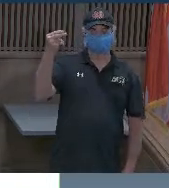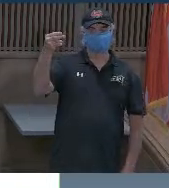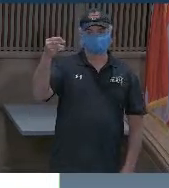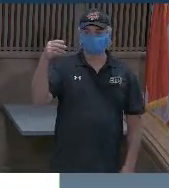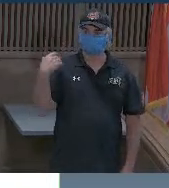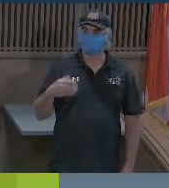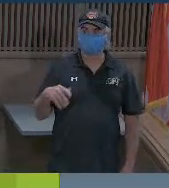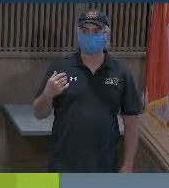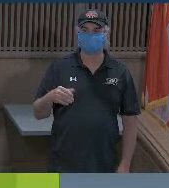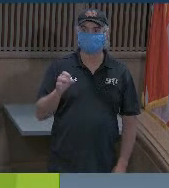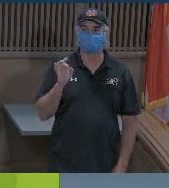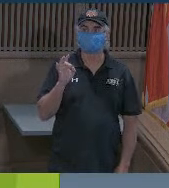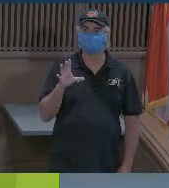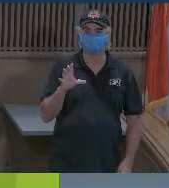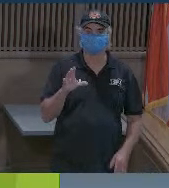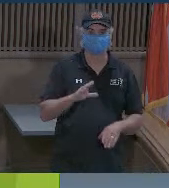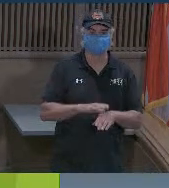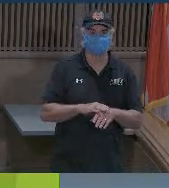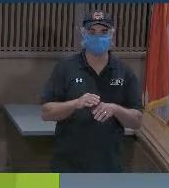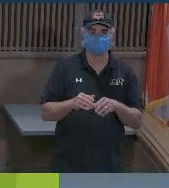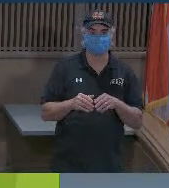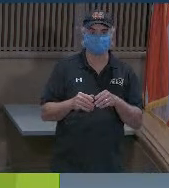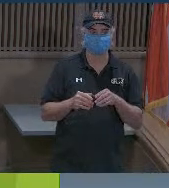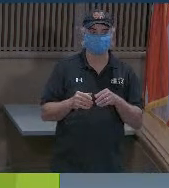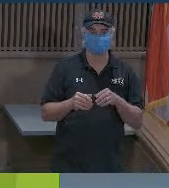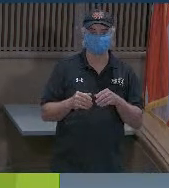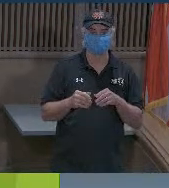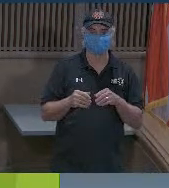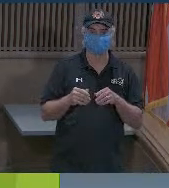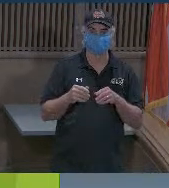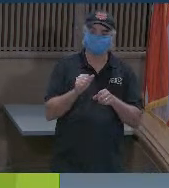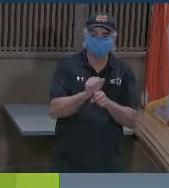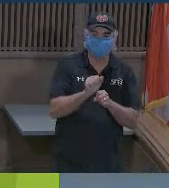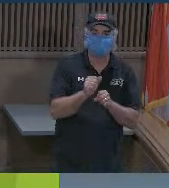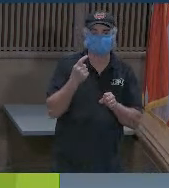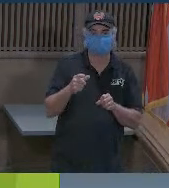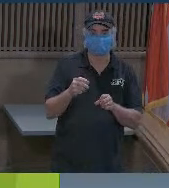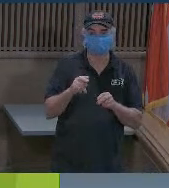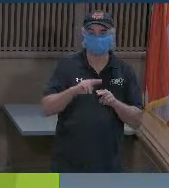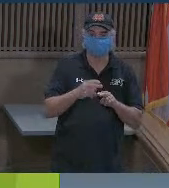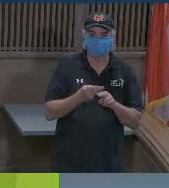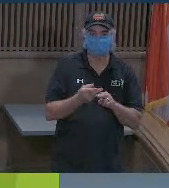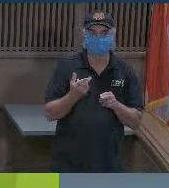placing such a stress on the healthcare community that